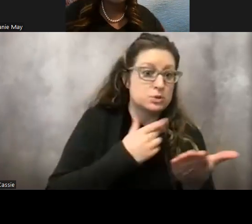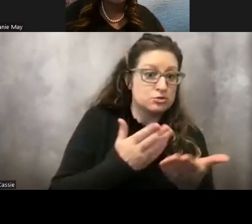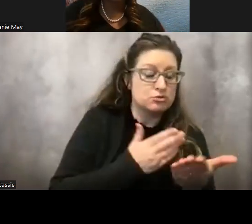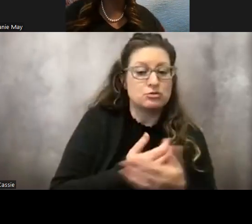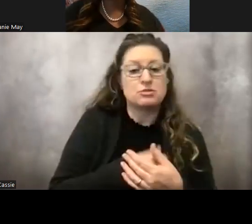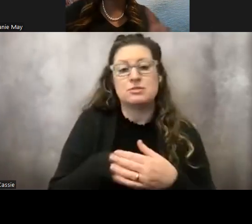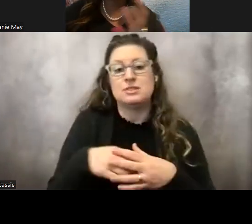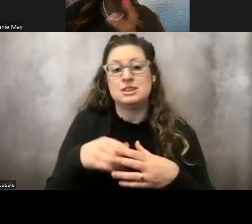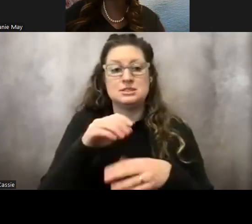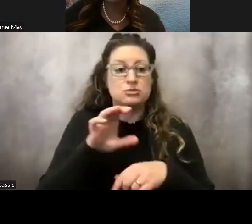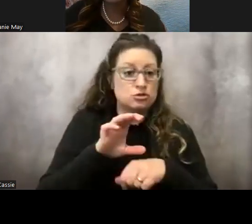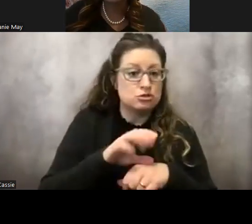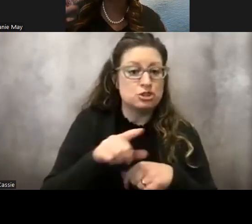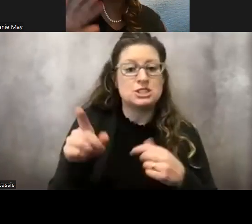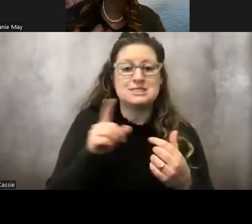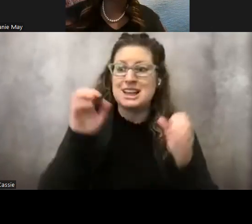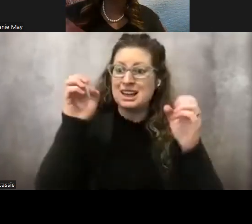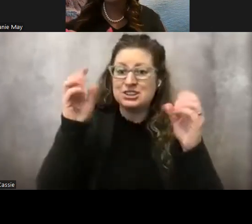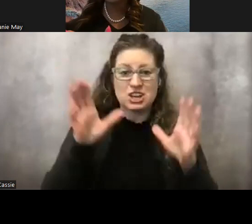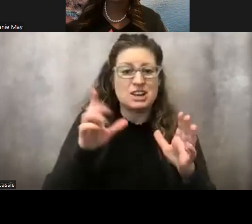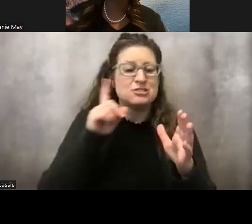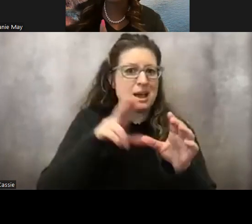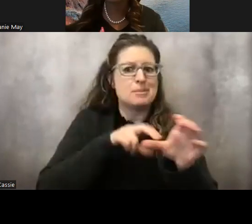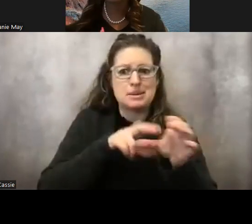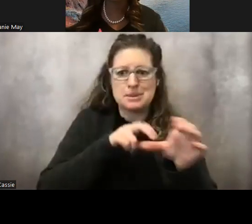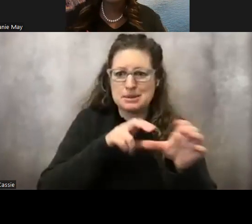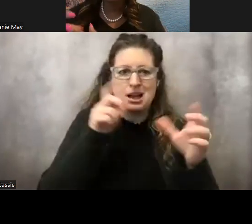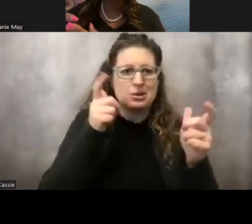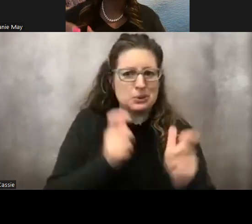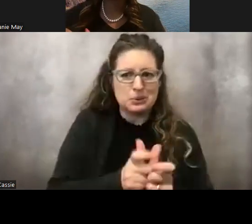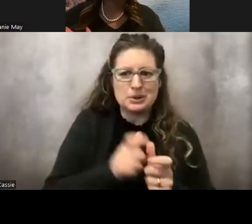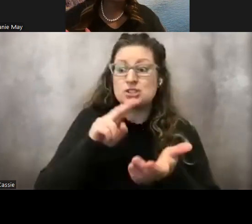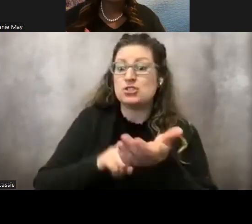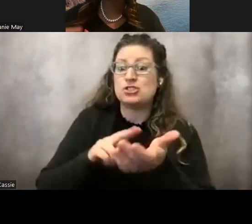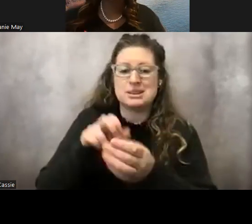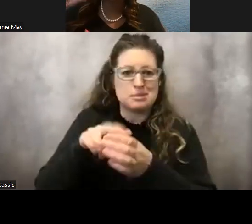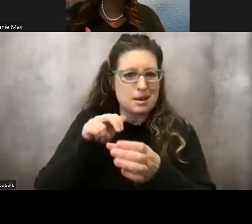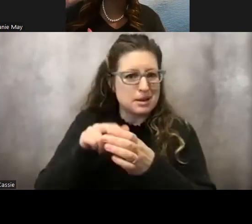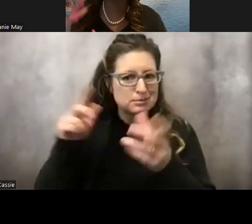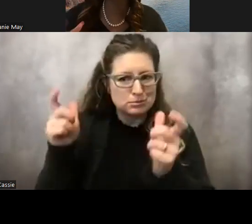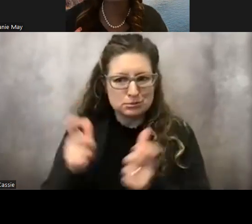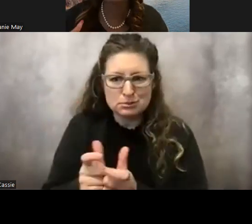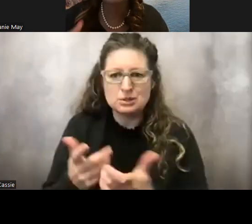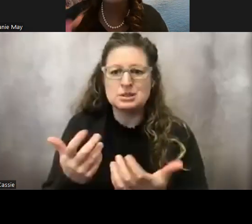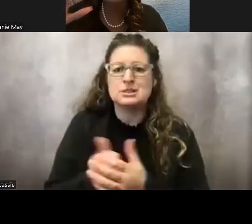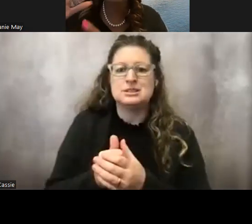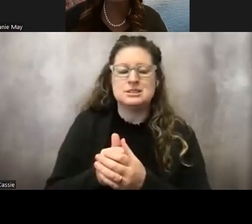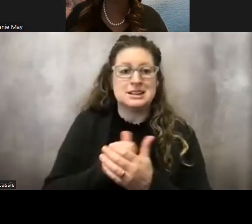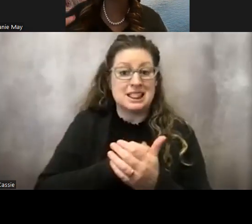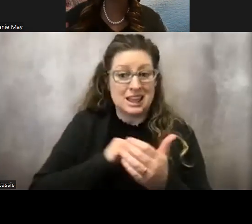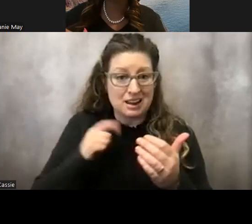among the educators, the nurses that are walking away in droves in Metro Atlanta, the